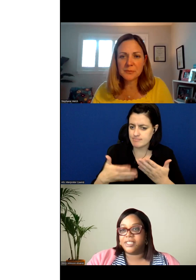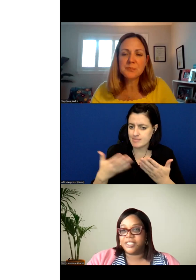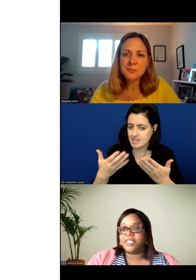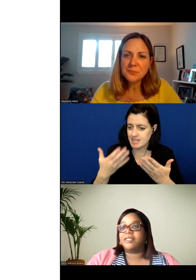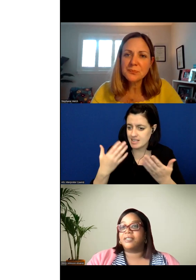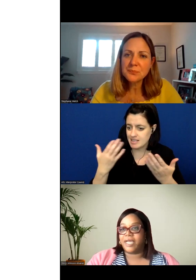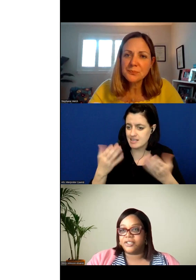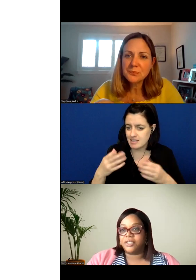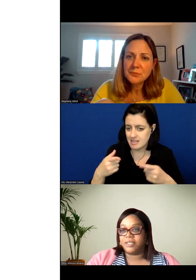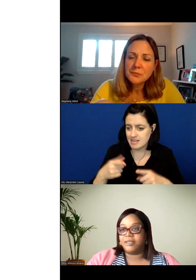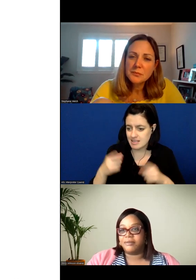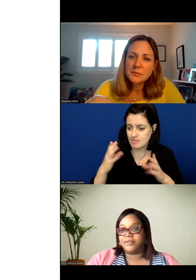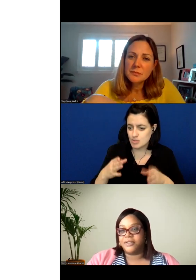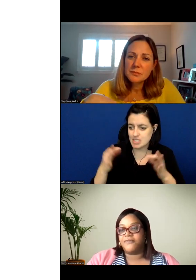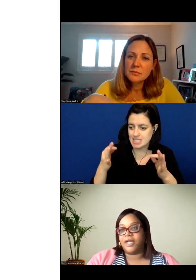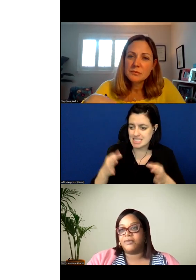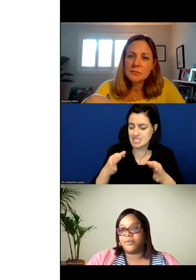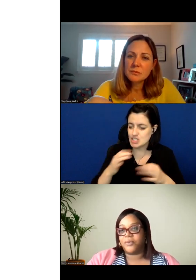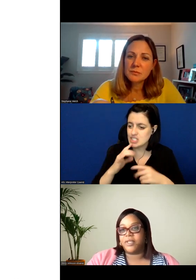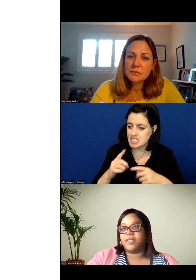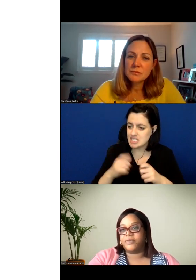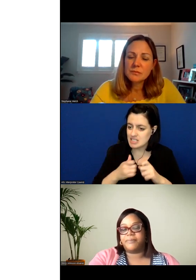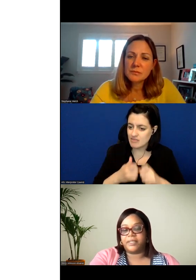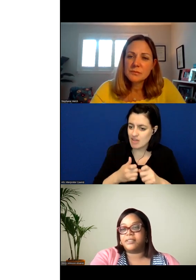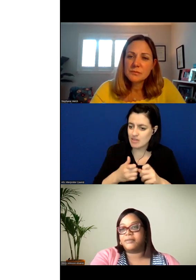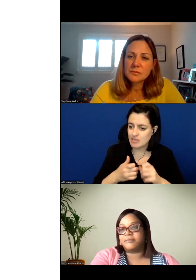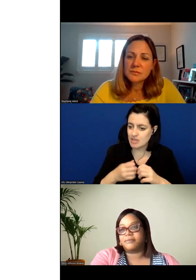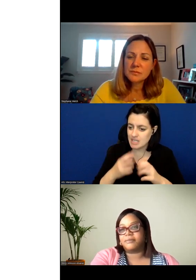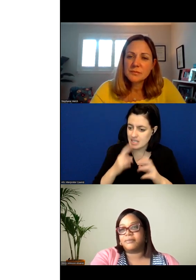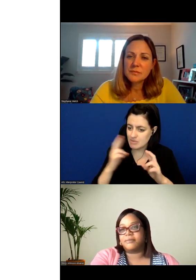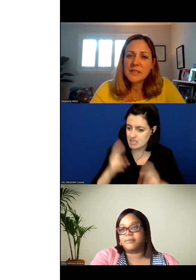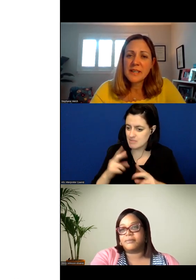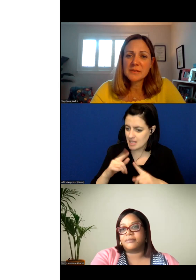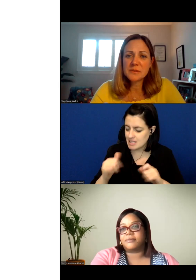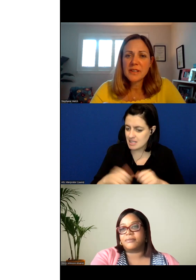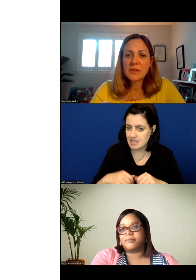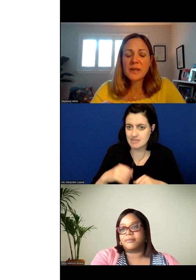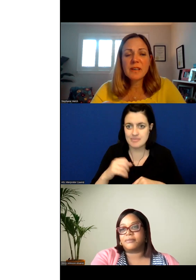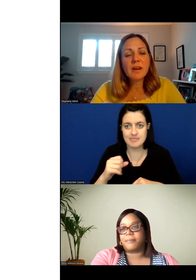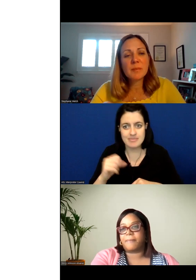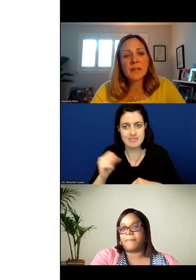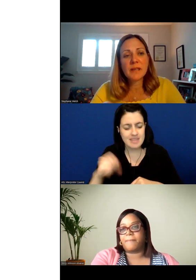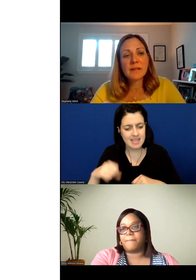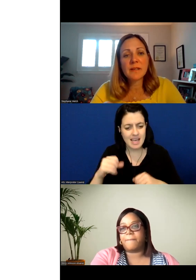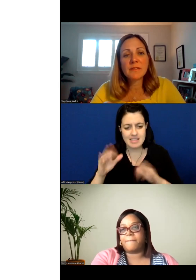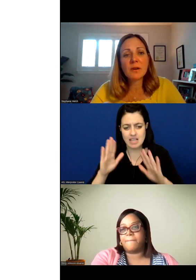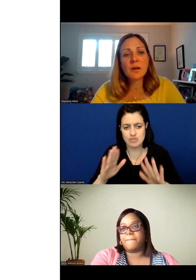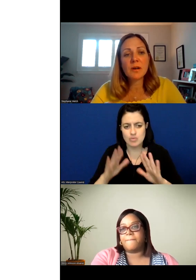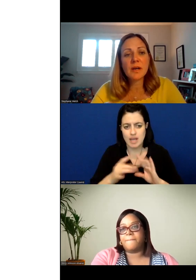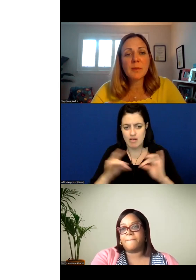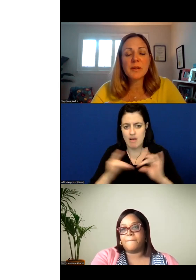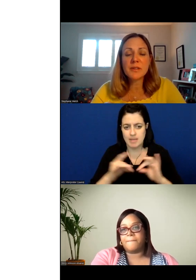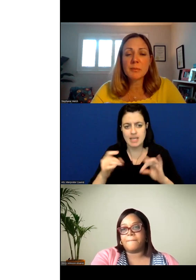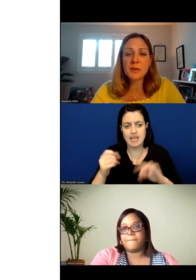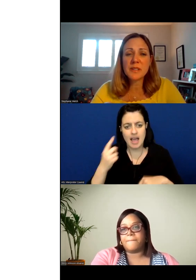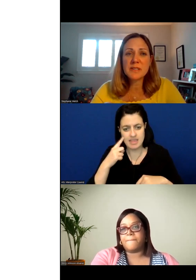person's decision is actually, followed through with and respected? Yeah, great comment. I think there are